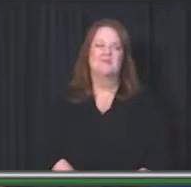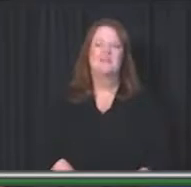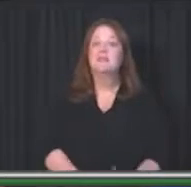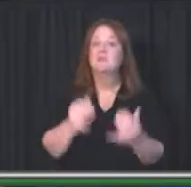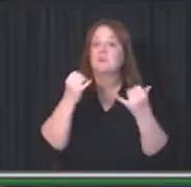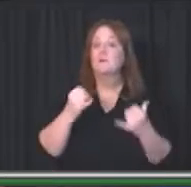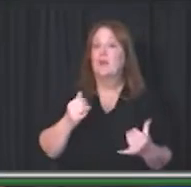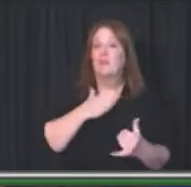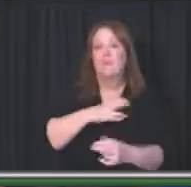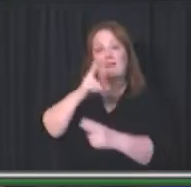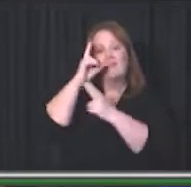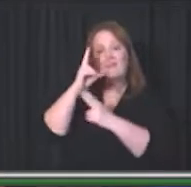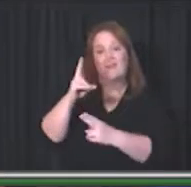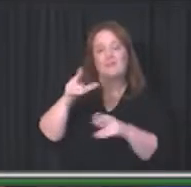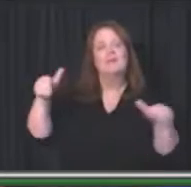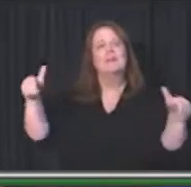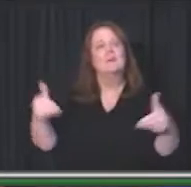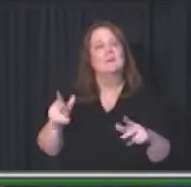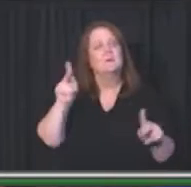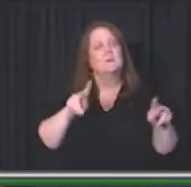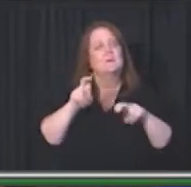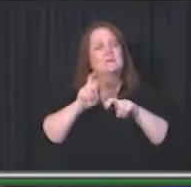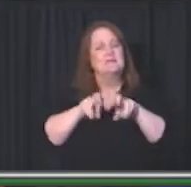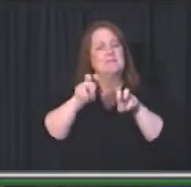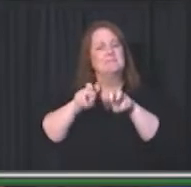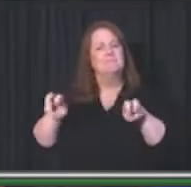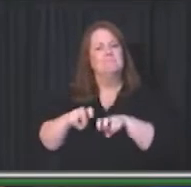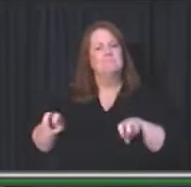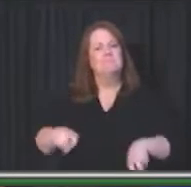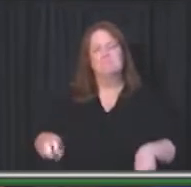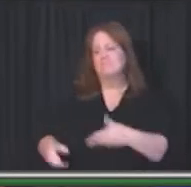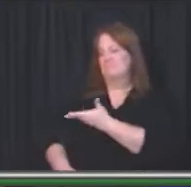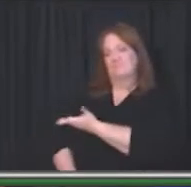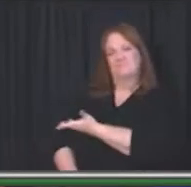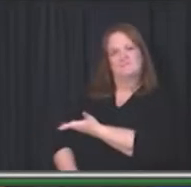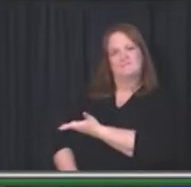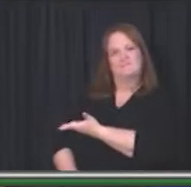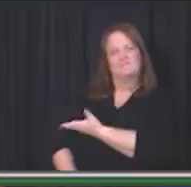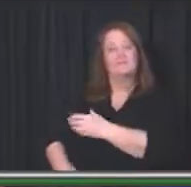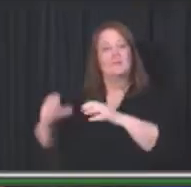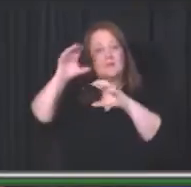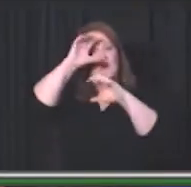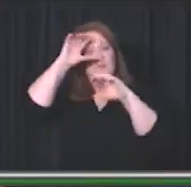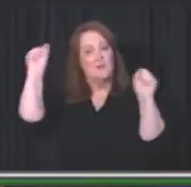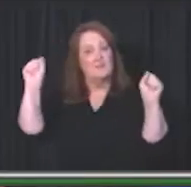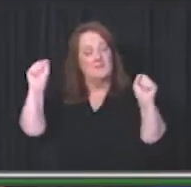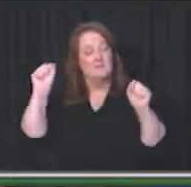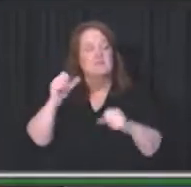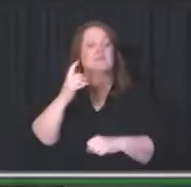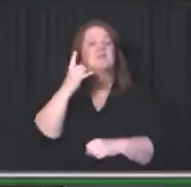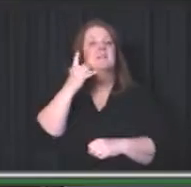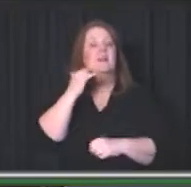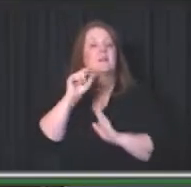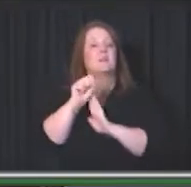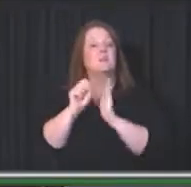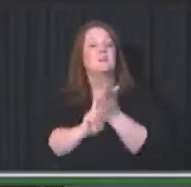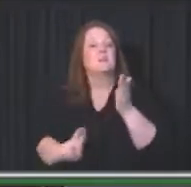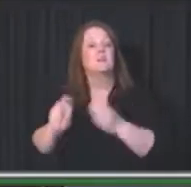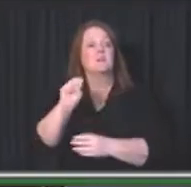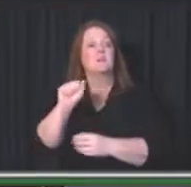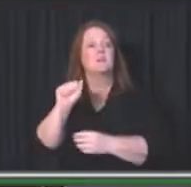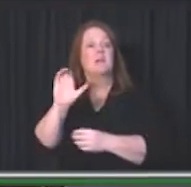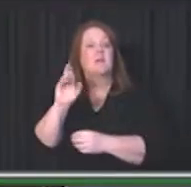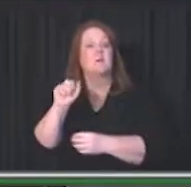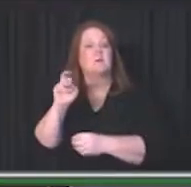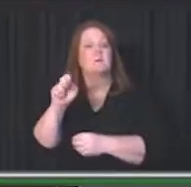I now have the privilege of introducing the individual seated on the platform. President of California State University, Sacramento,